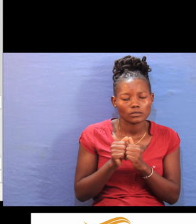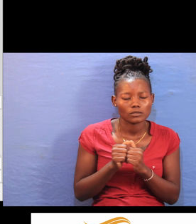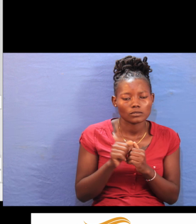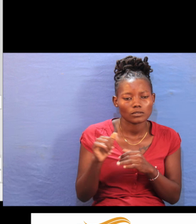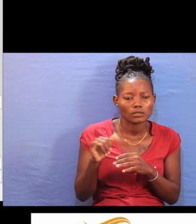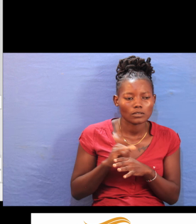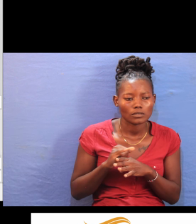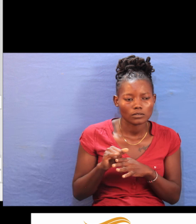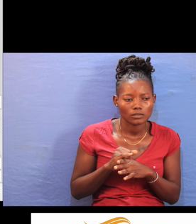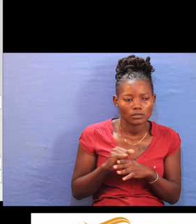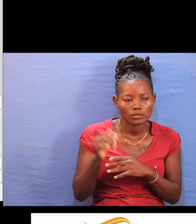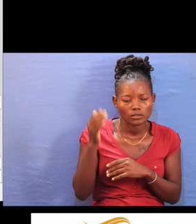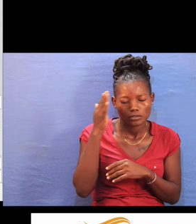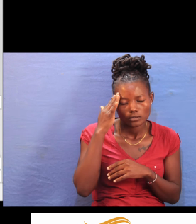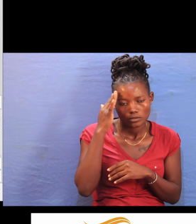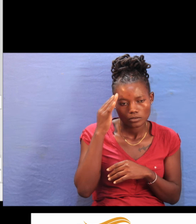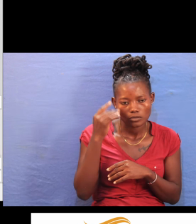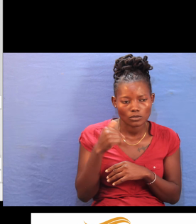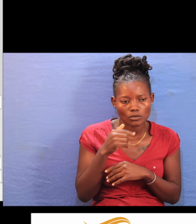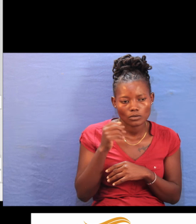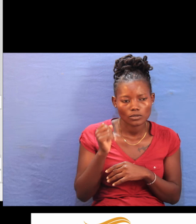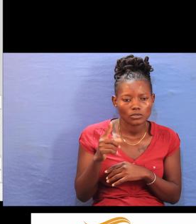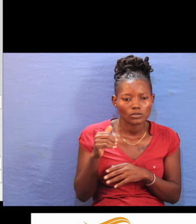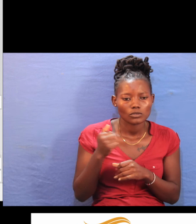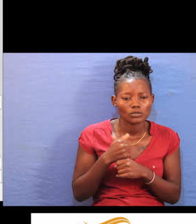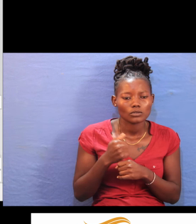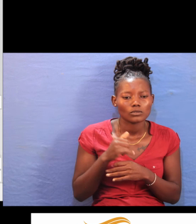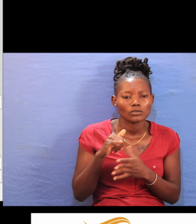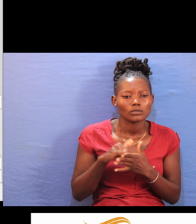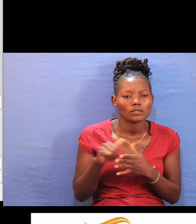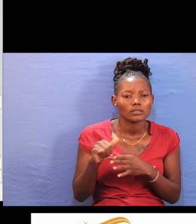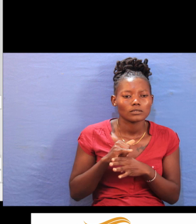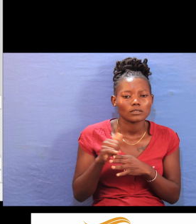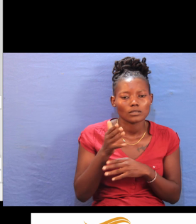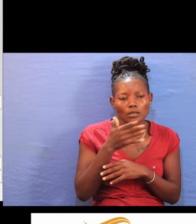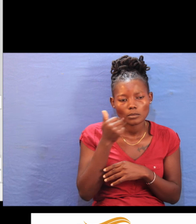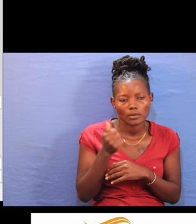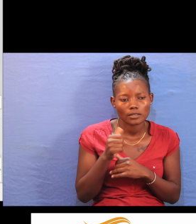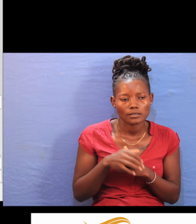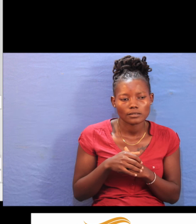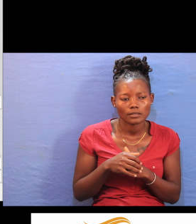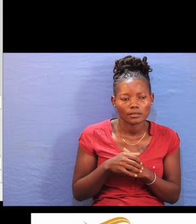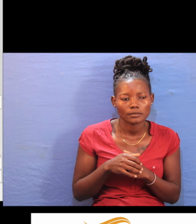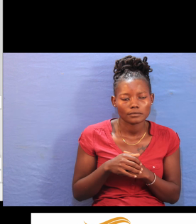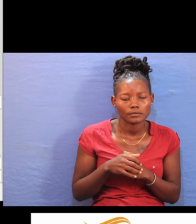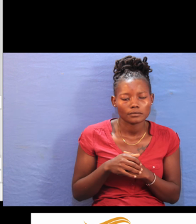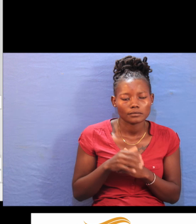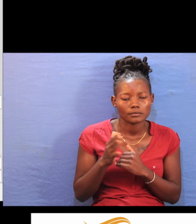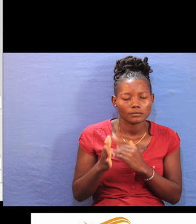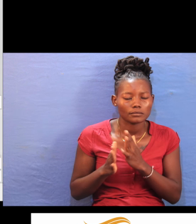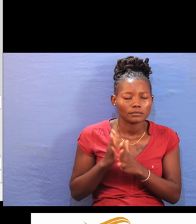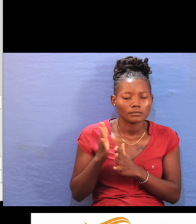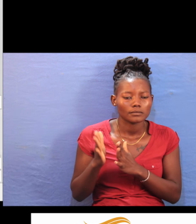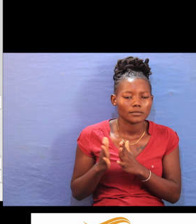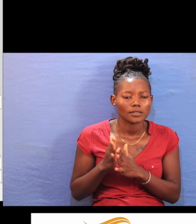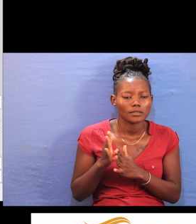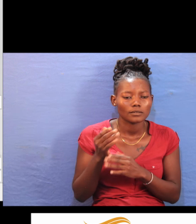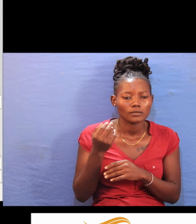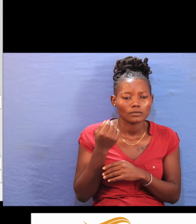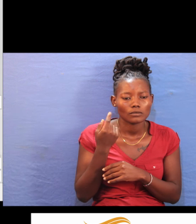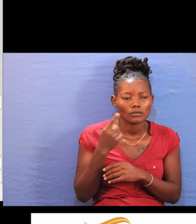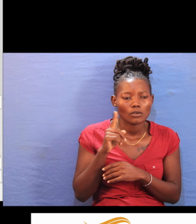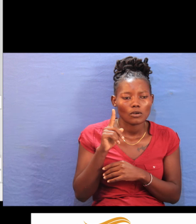them. And then, at a certain point, you need to evaluate it. It's just like with our training, we